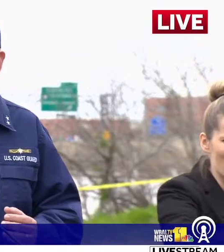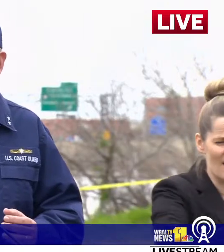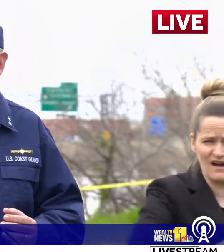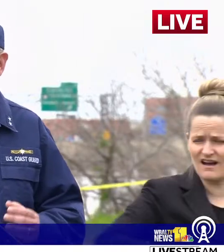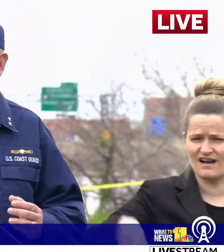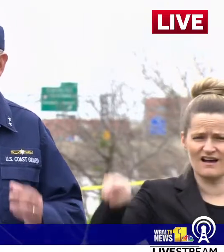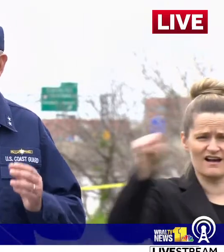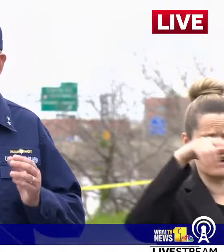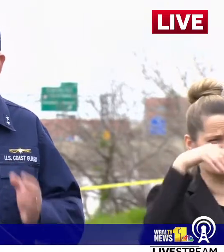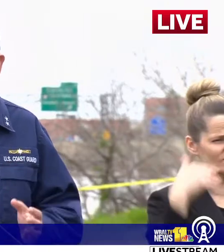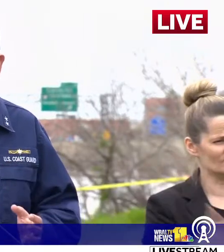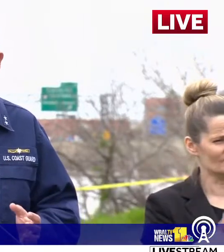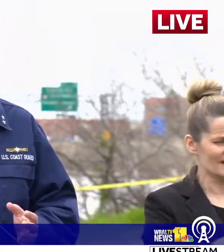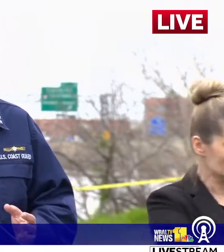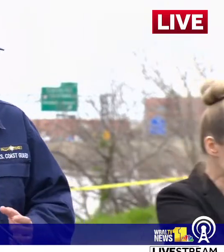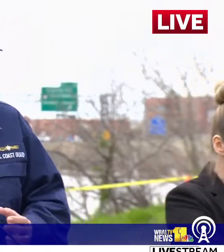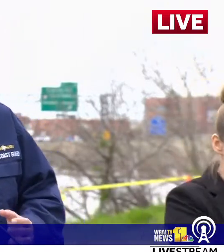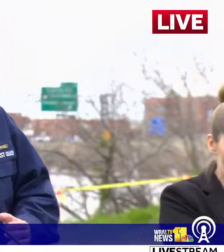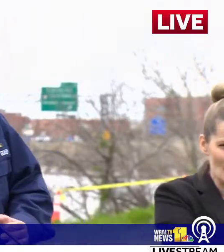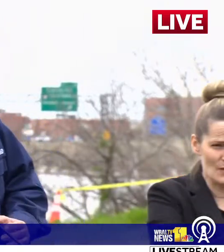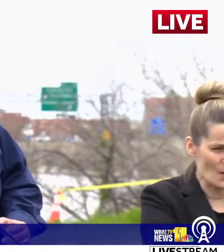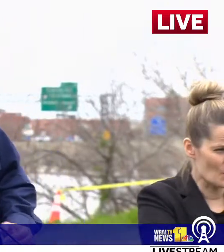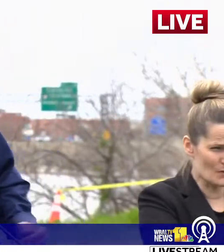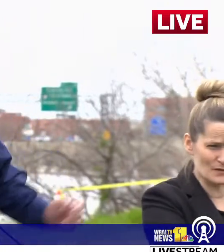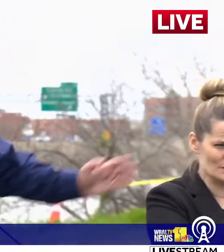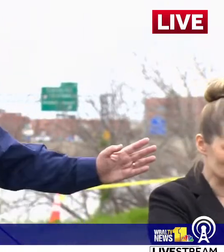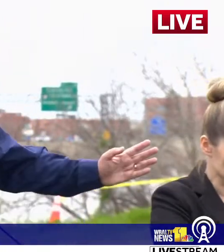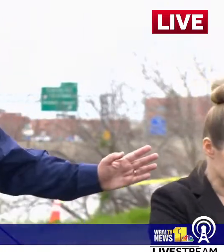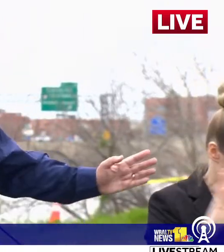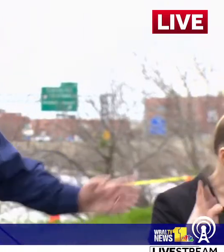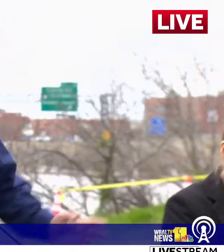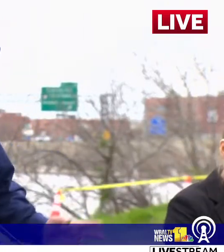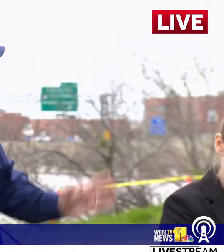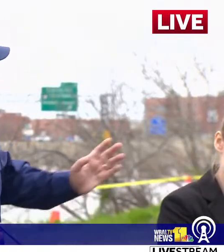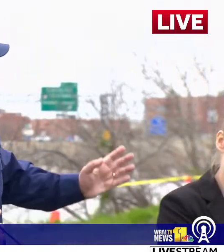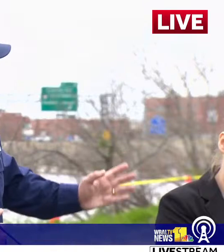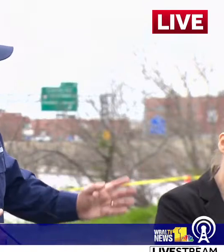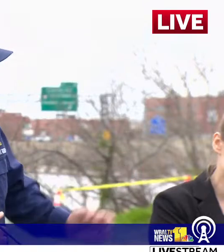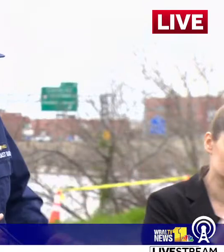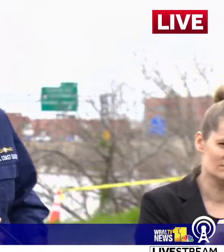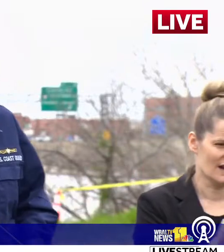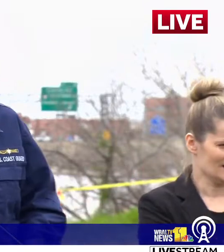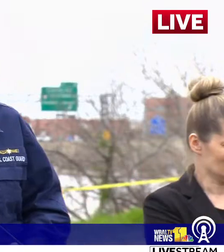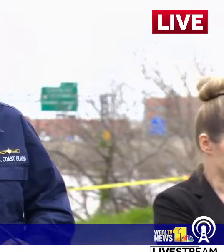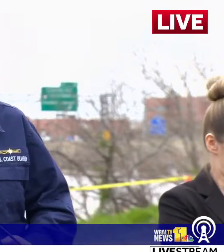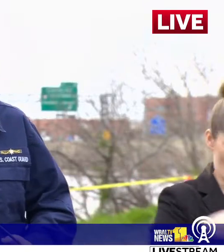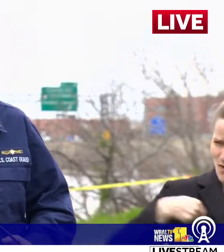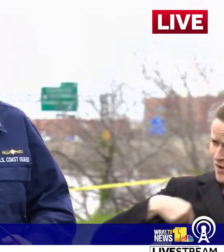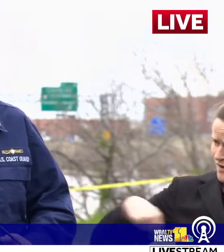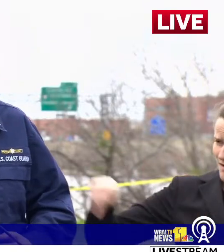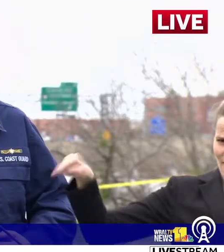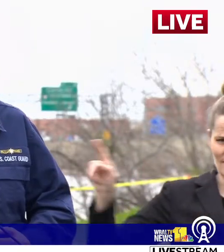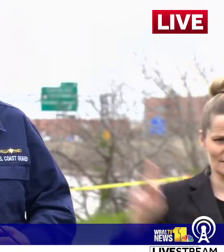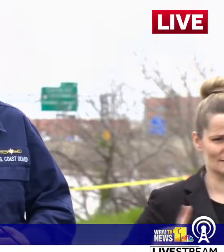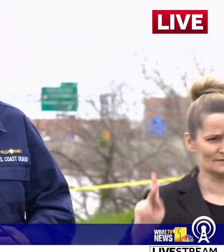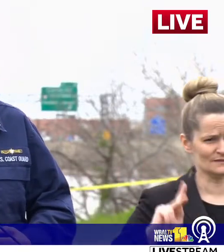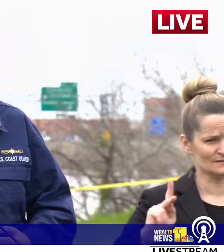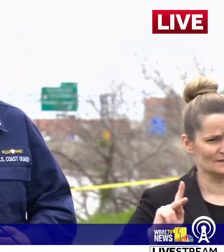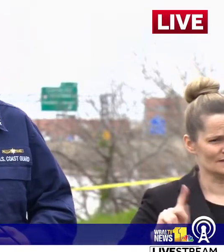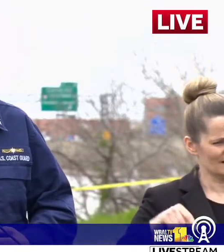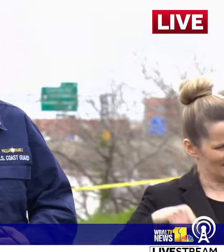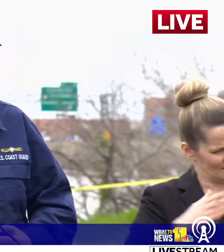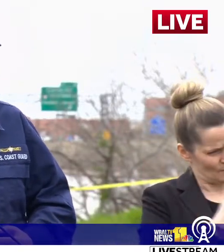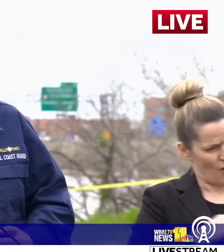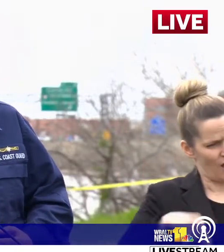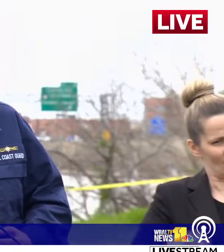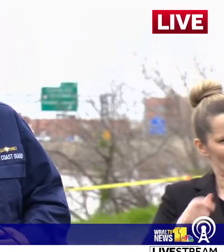state and local officials and agencies that are helping us. And you see some of them to my left. They are a huge part of this unified command in making